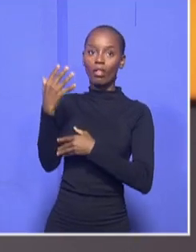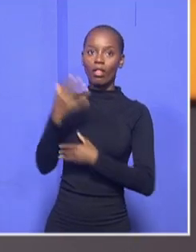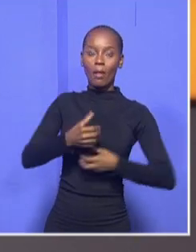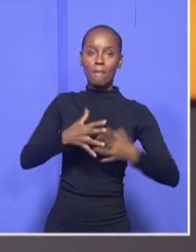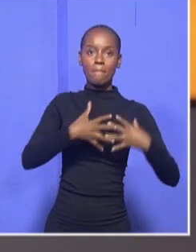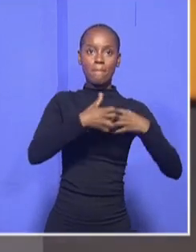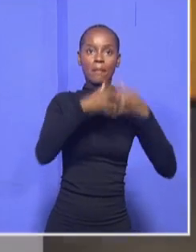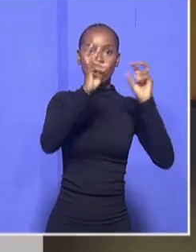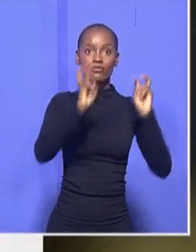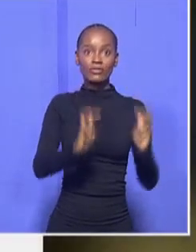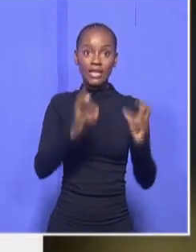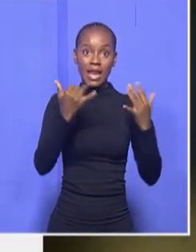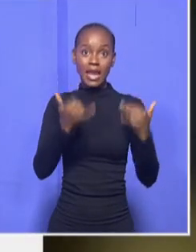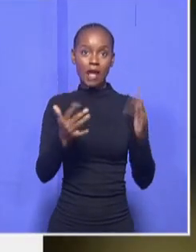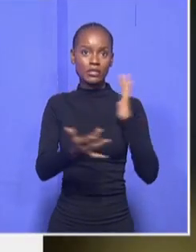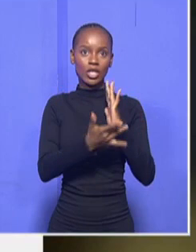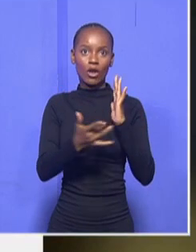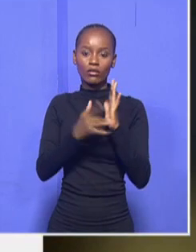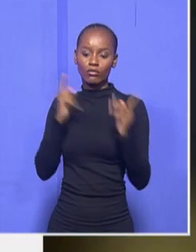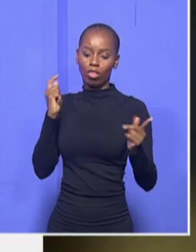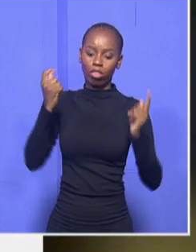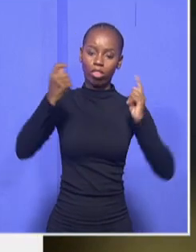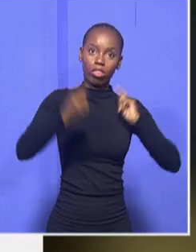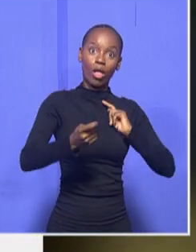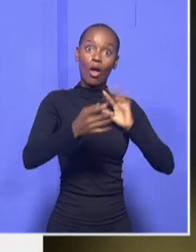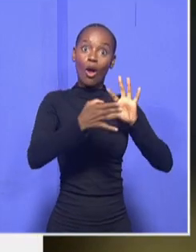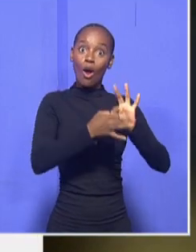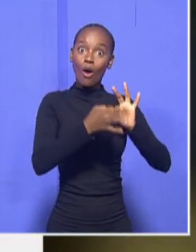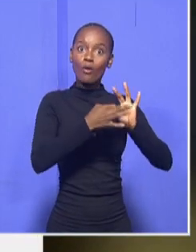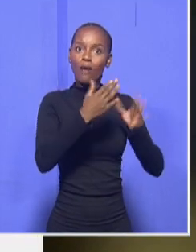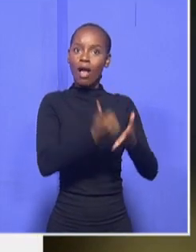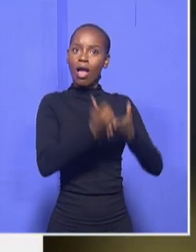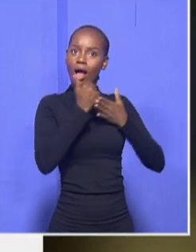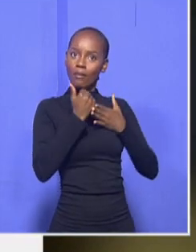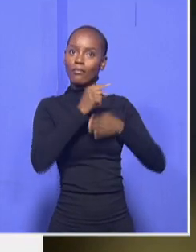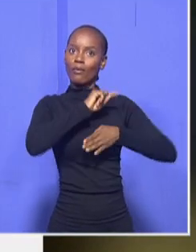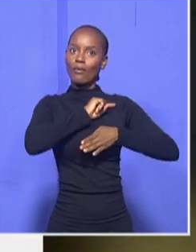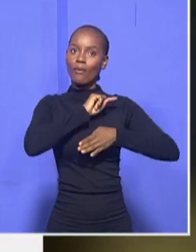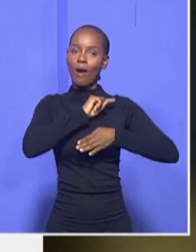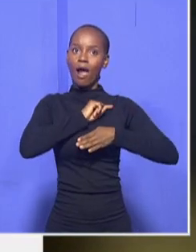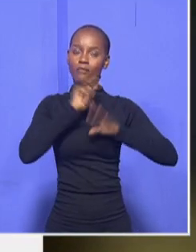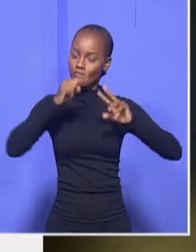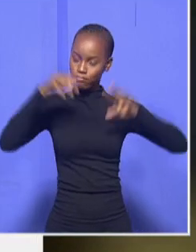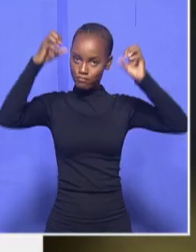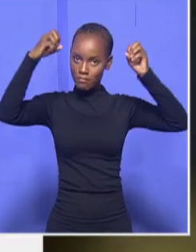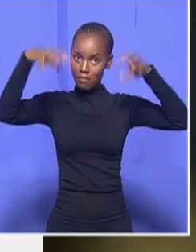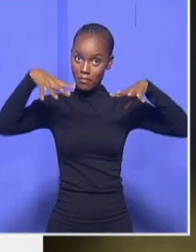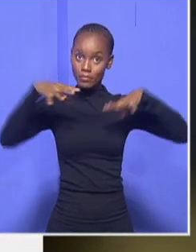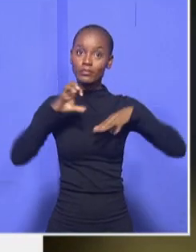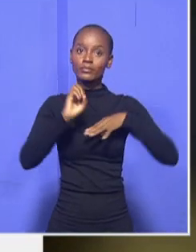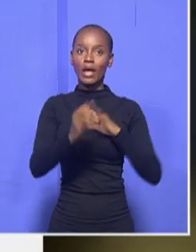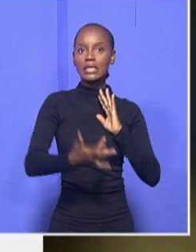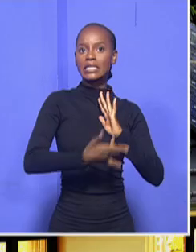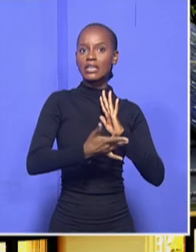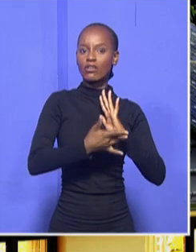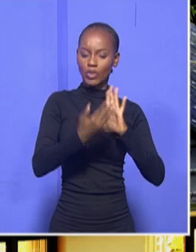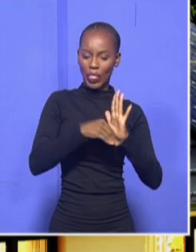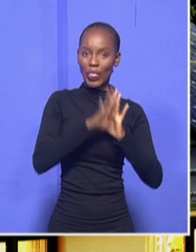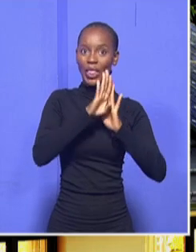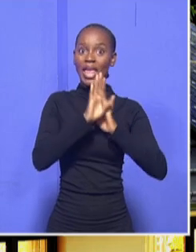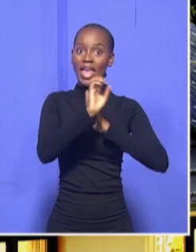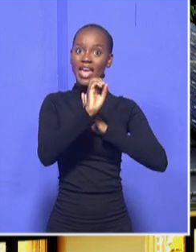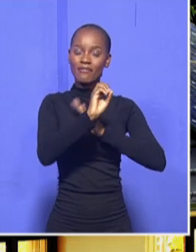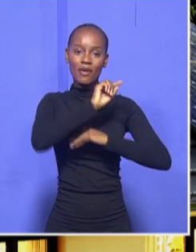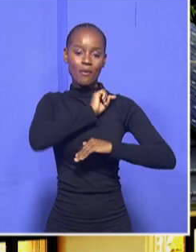energy is changing how we view home efficiency and self-reliance. These advancements, and of course the many opportunities they present, are